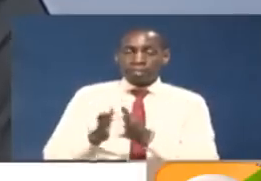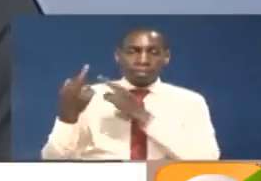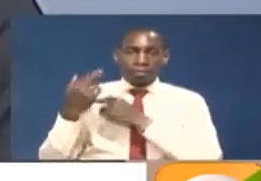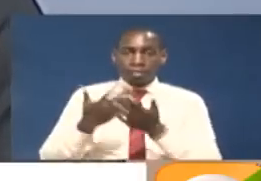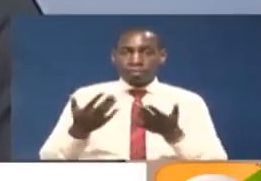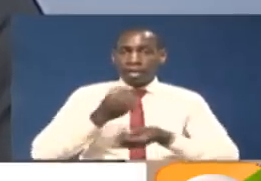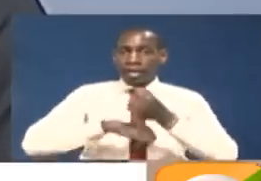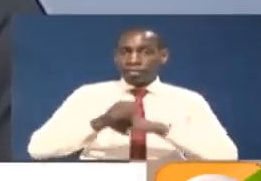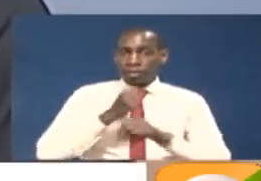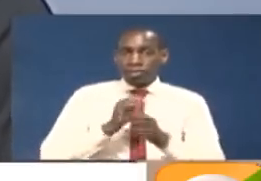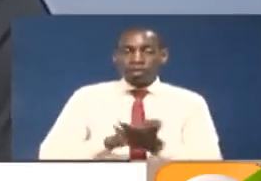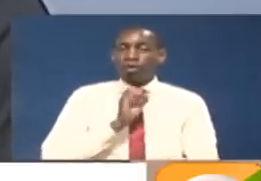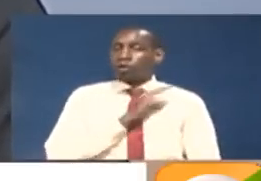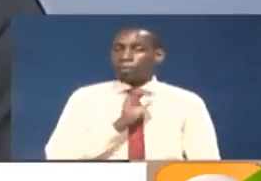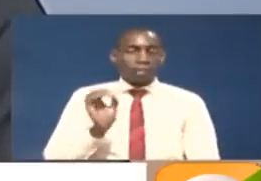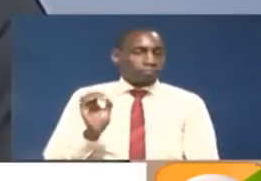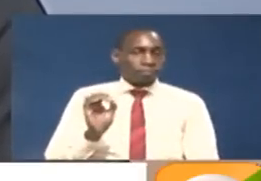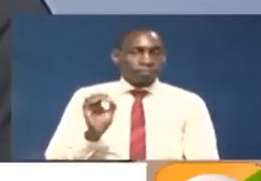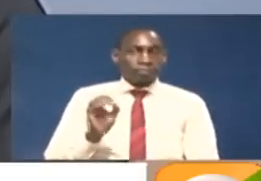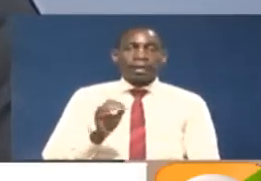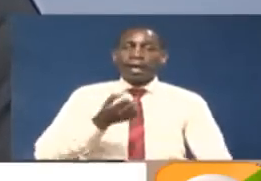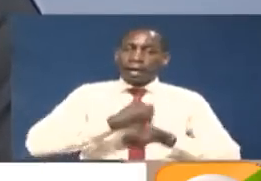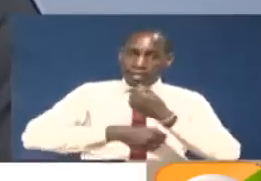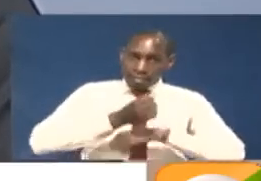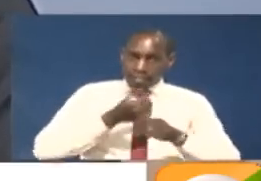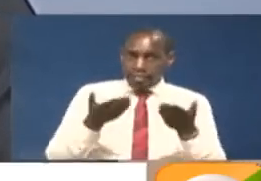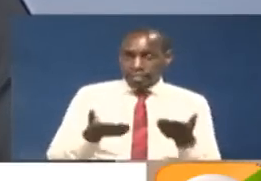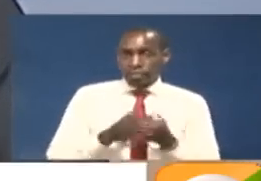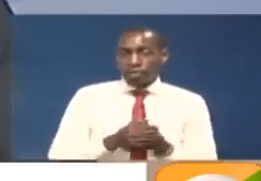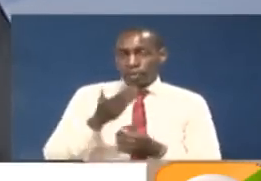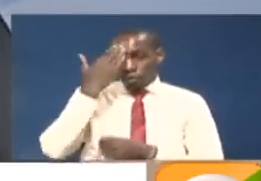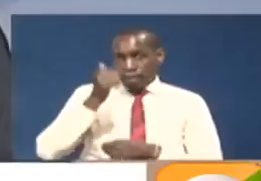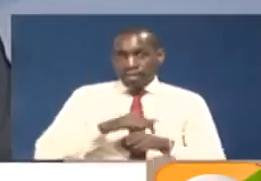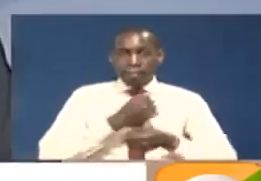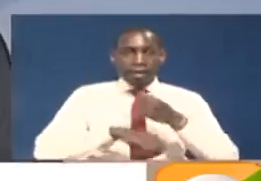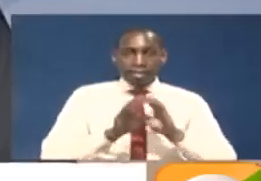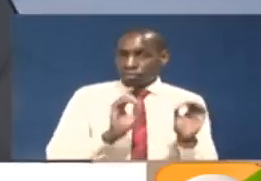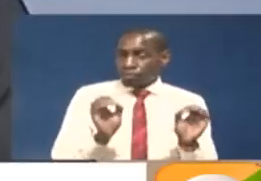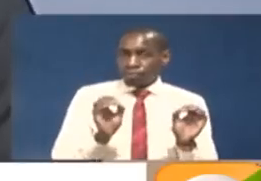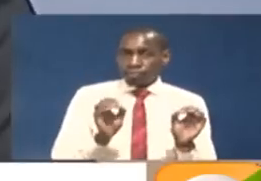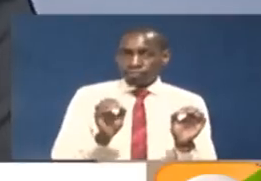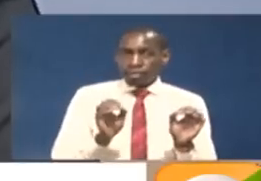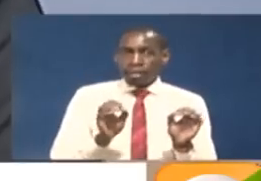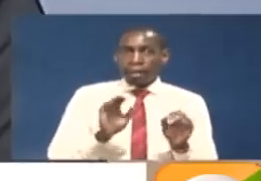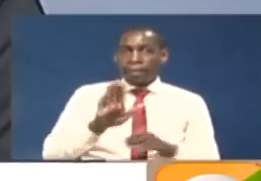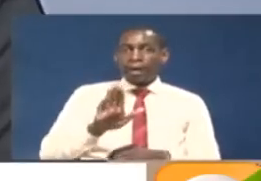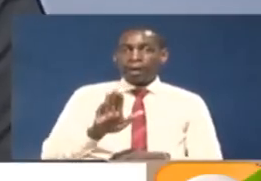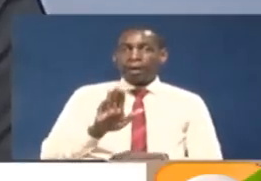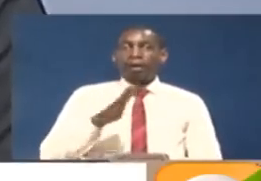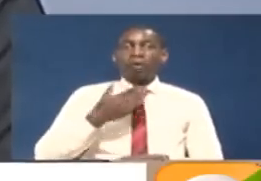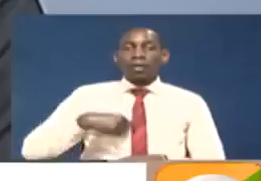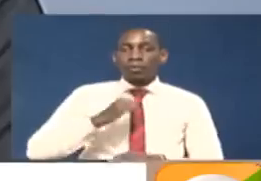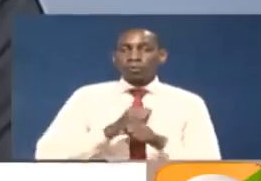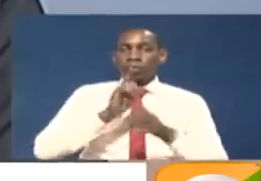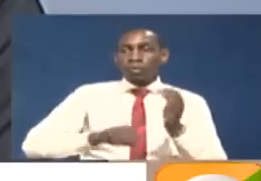to do. Don't lament. Act. Because if you don't, unataka